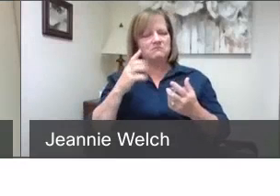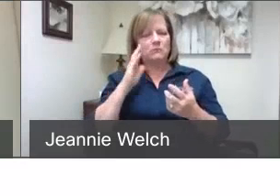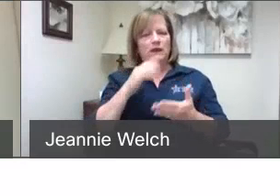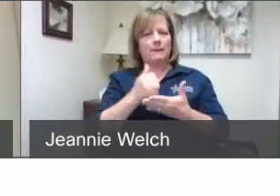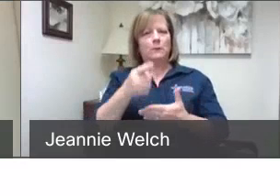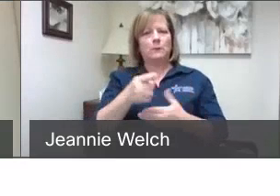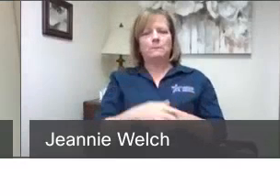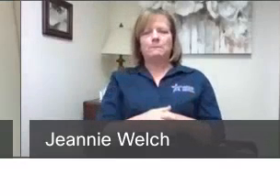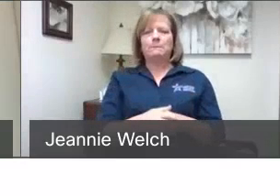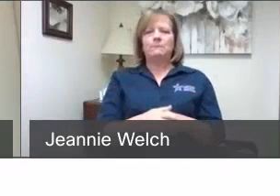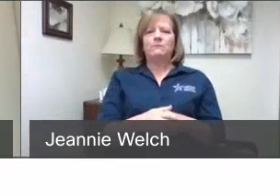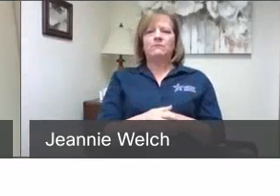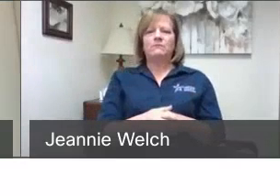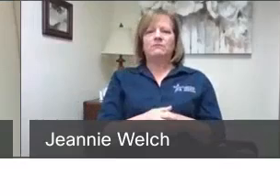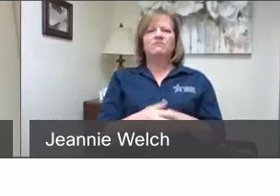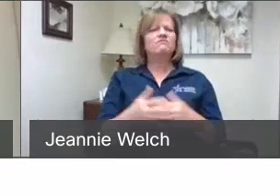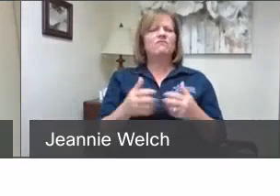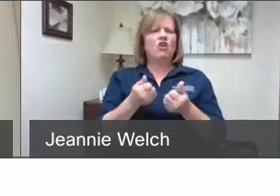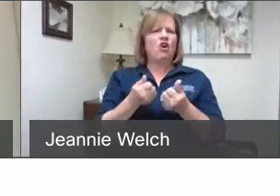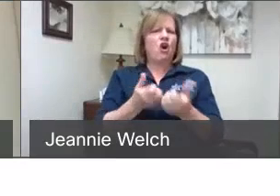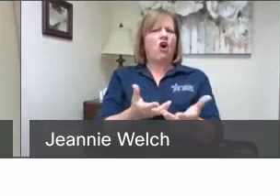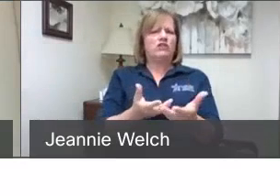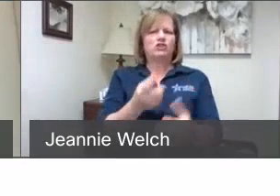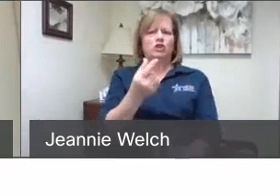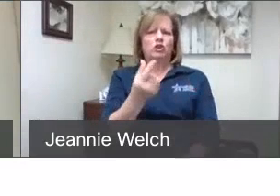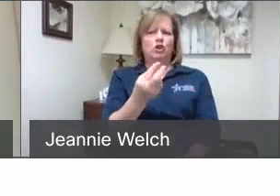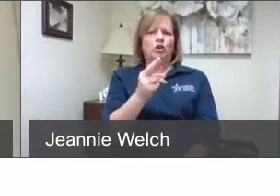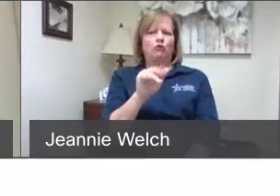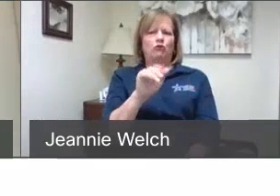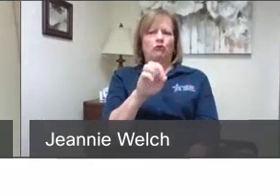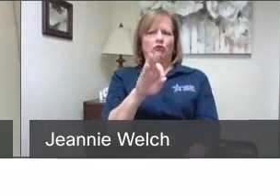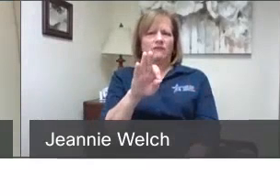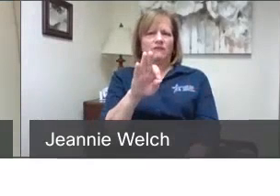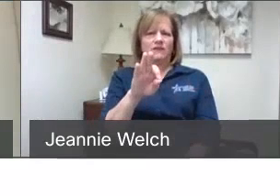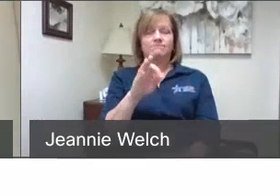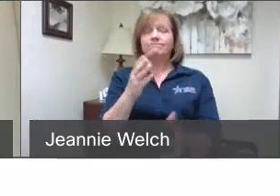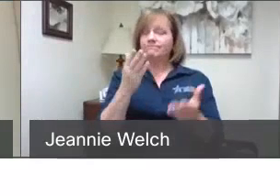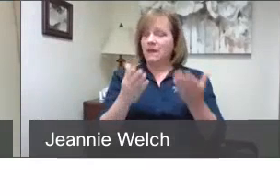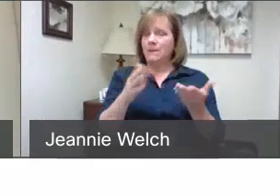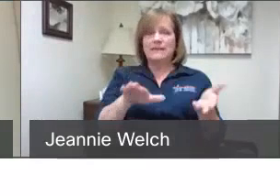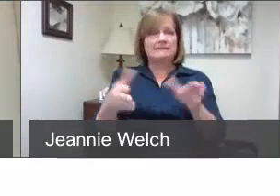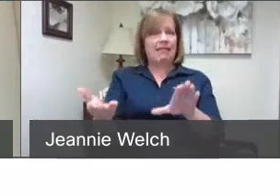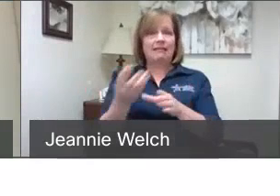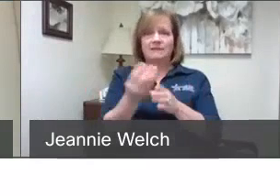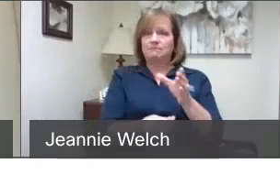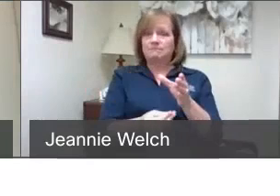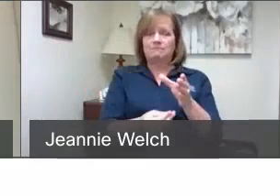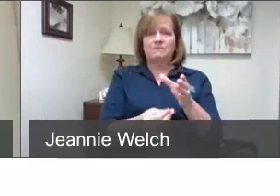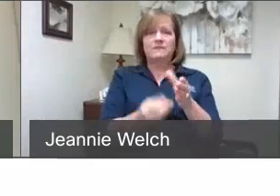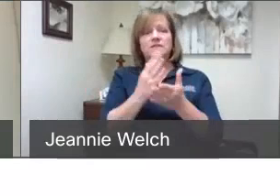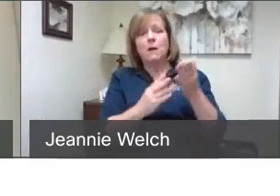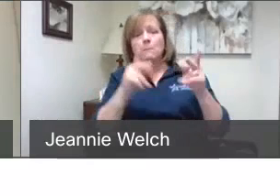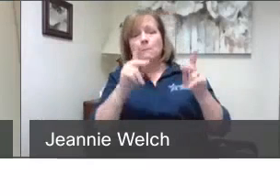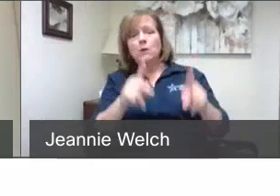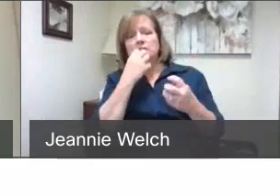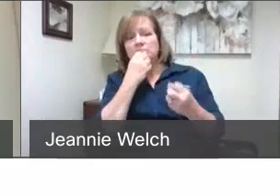So what causes grief? That's death of a loved one, death of someone that we're connected to in some